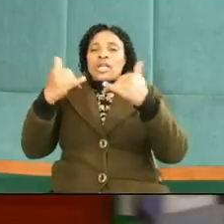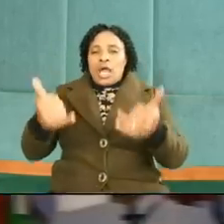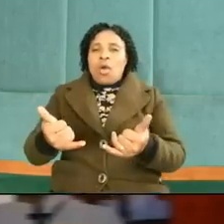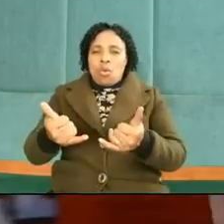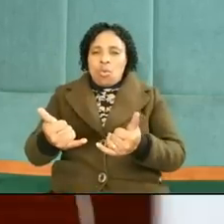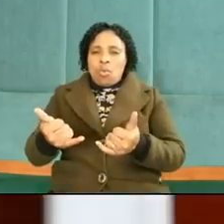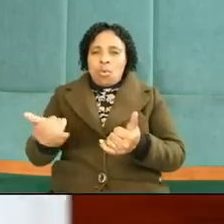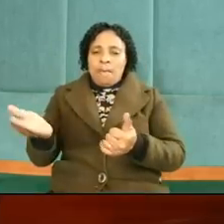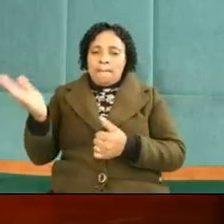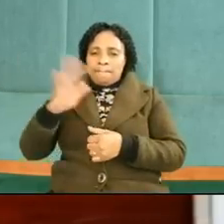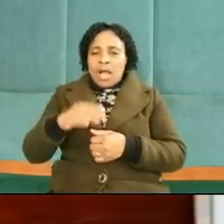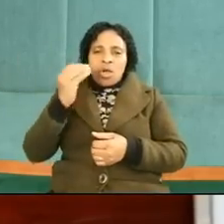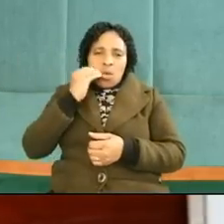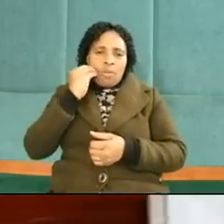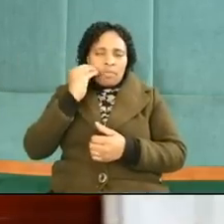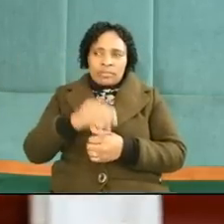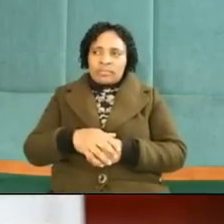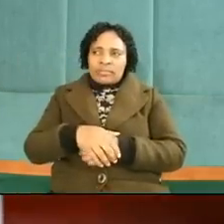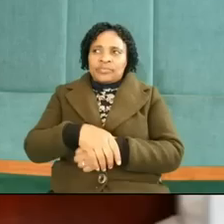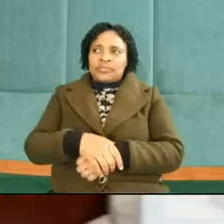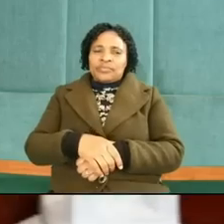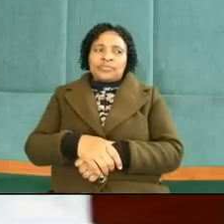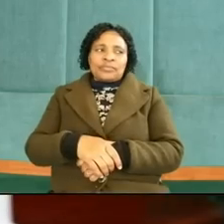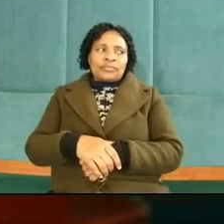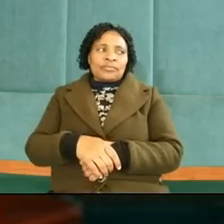home. I'm finished.